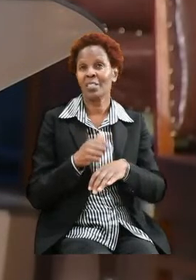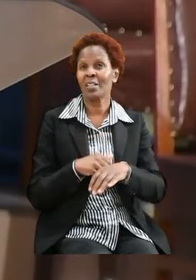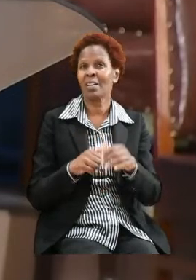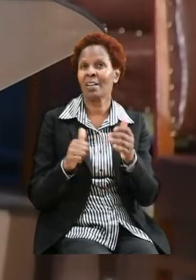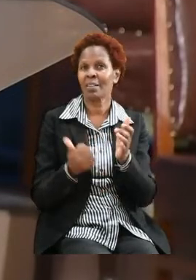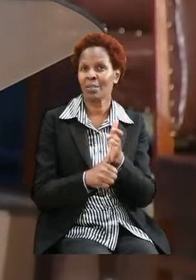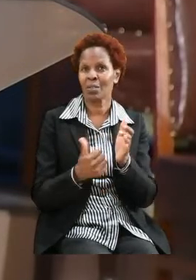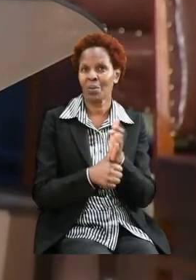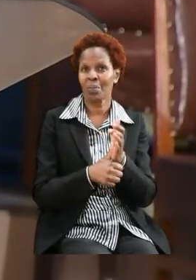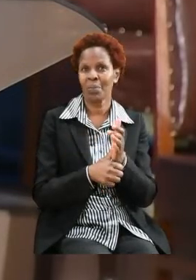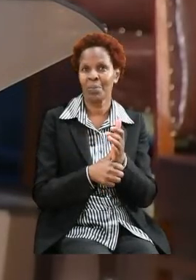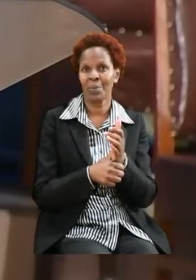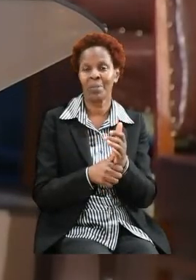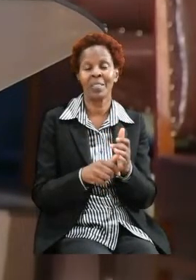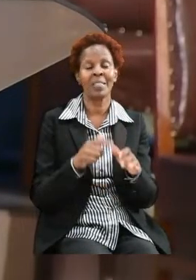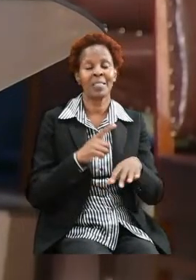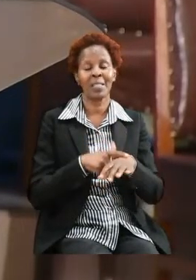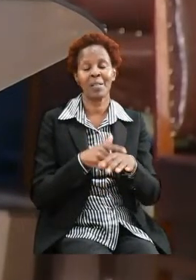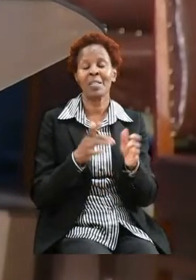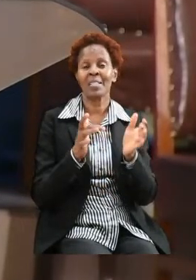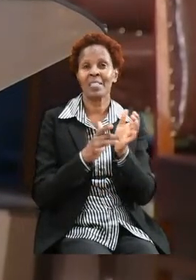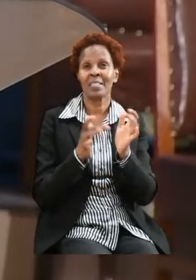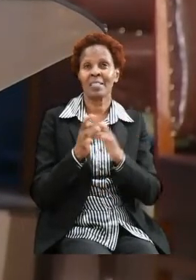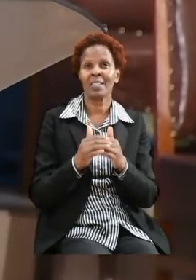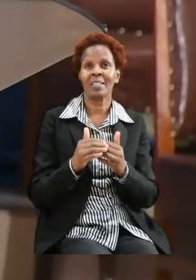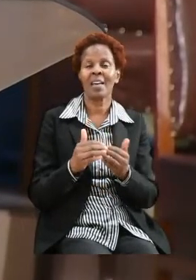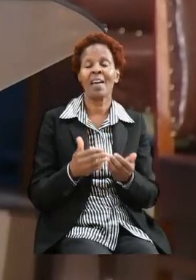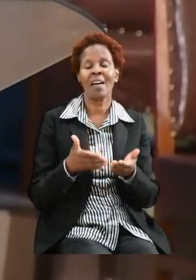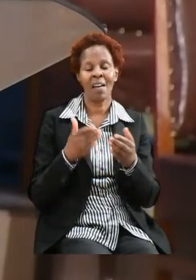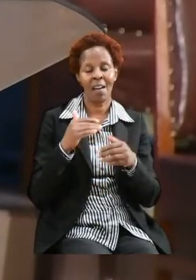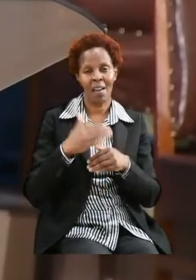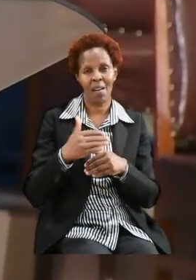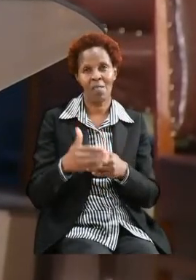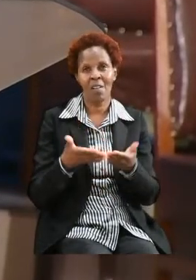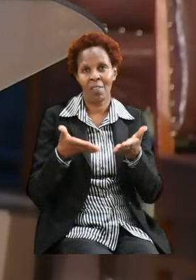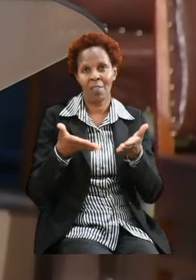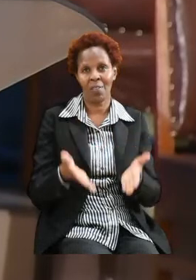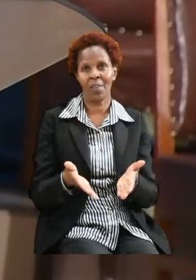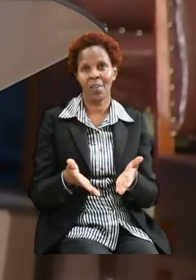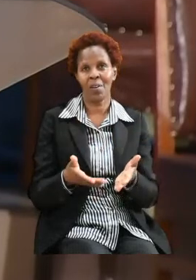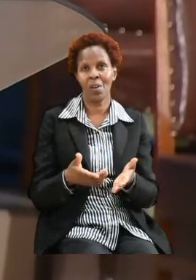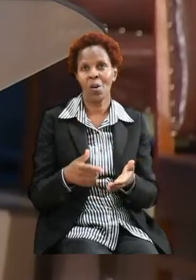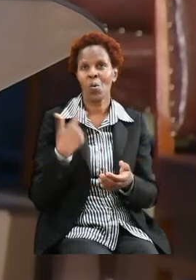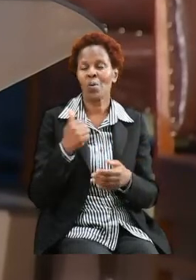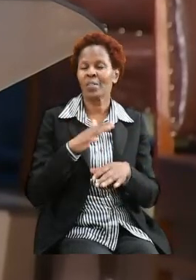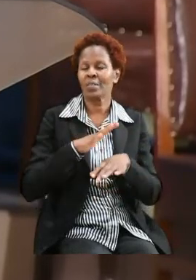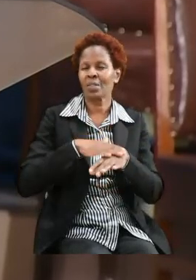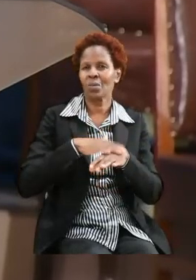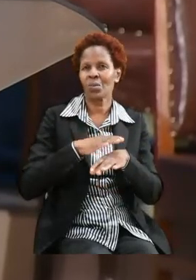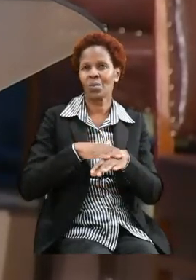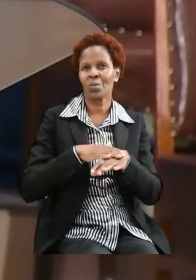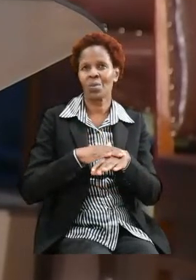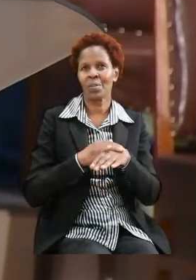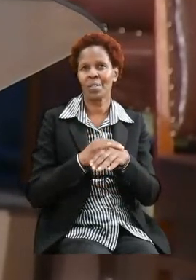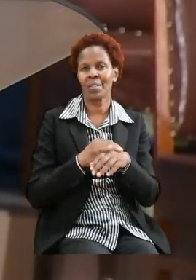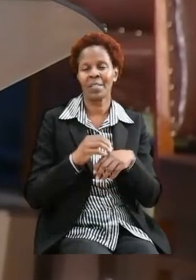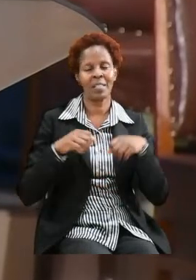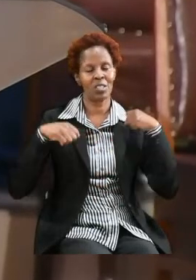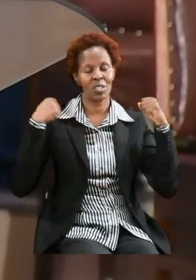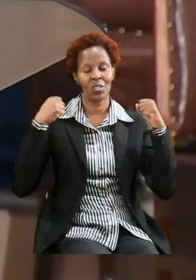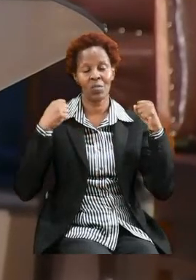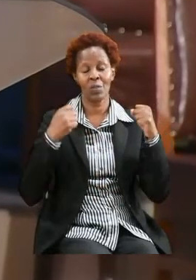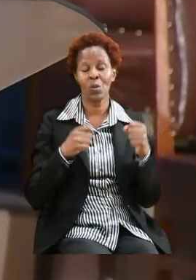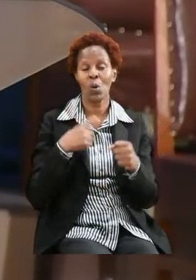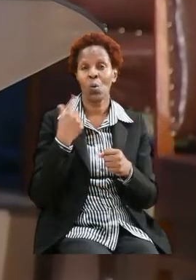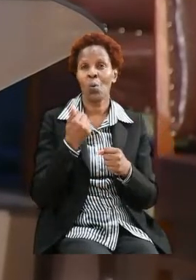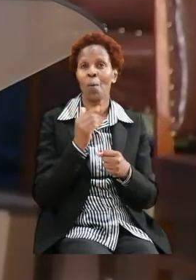run away. That's why he is shown here as our shepherd who will be with us in times of